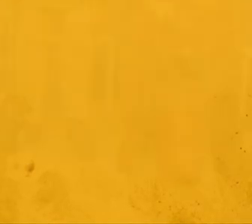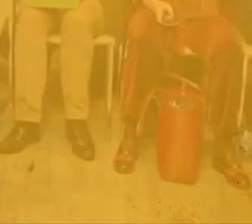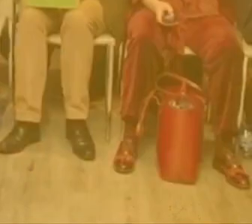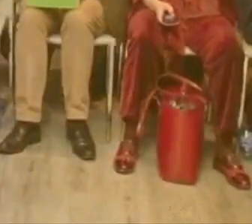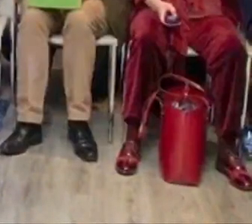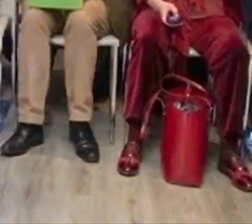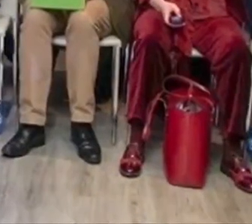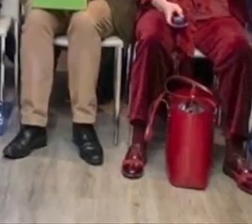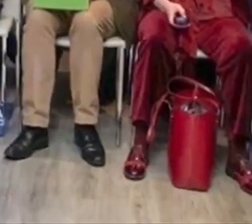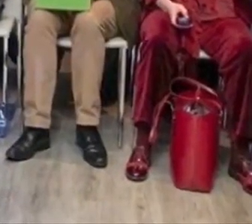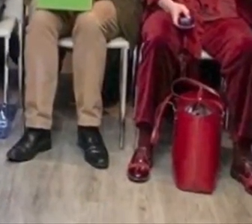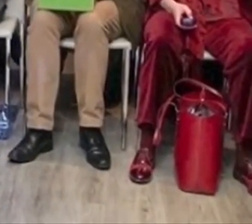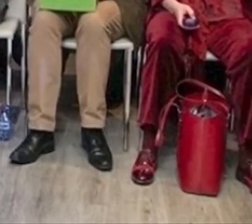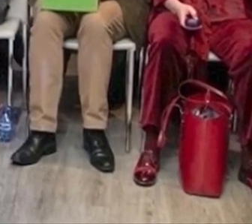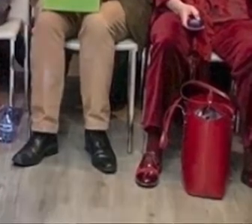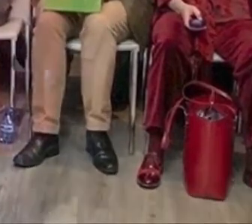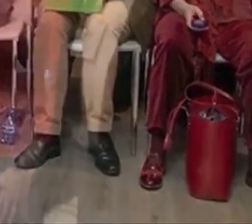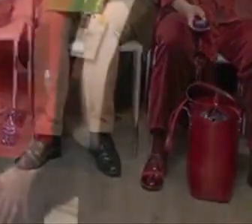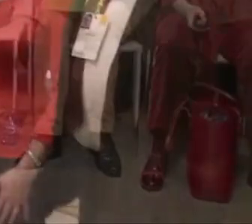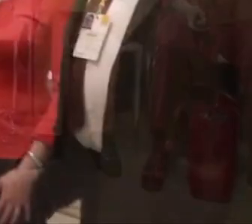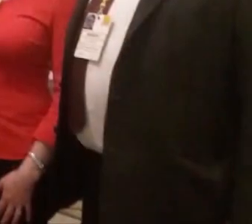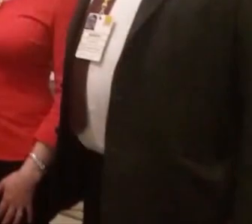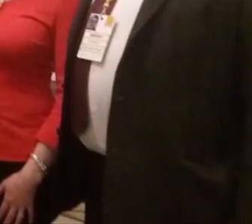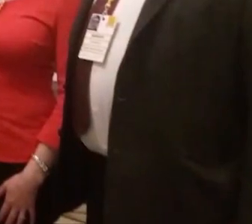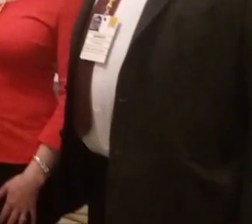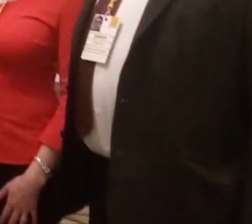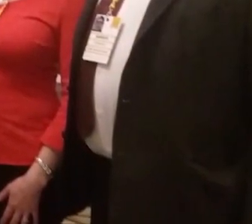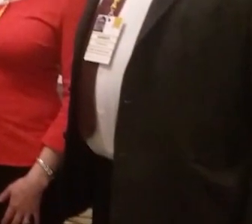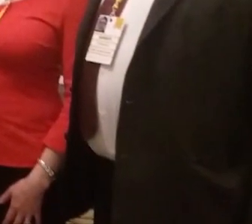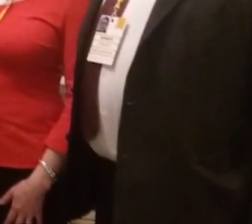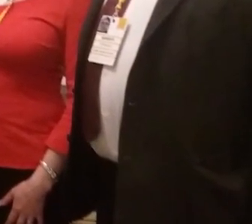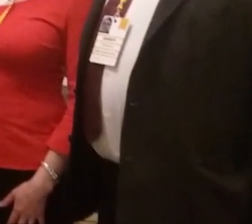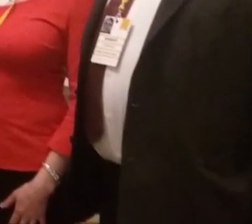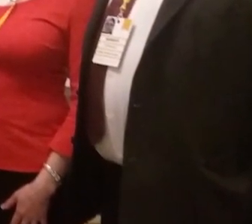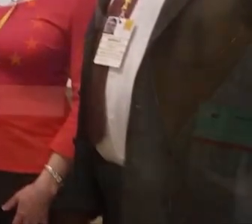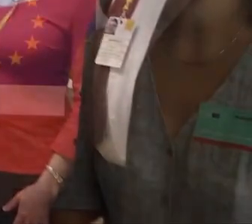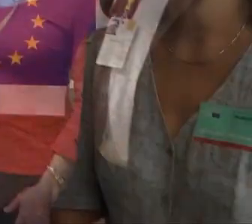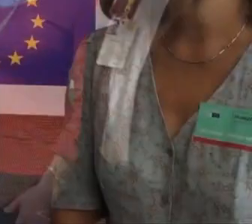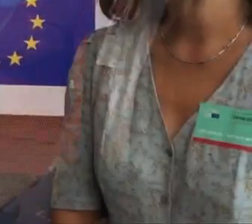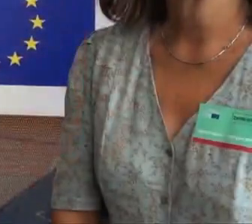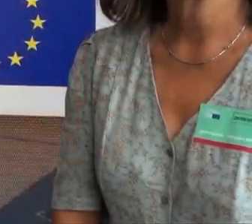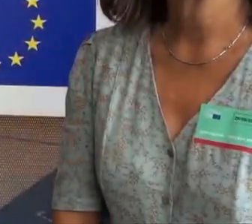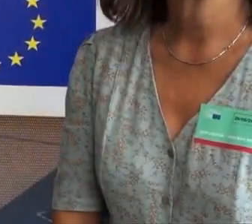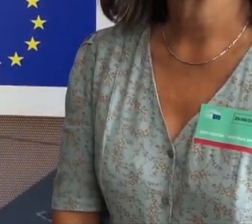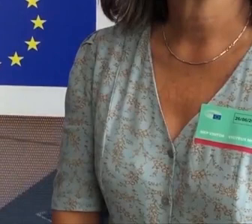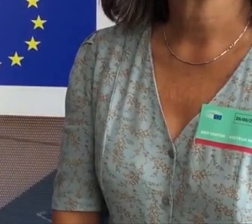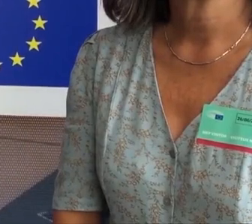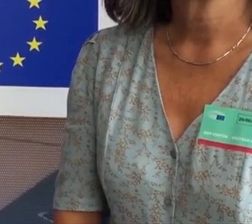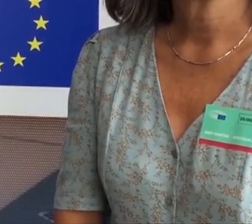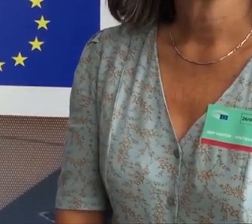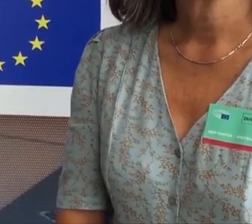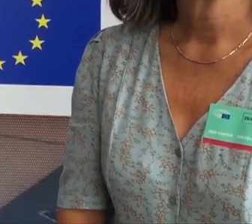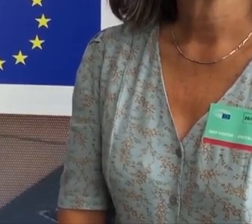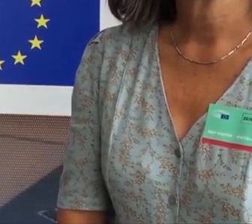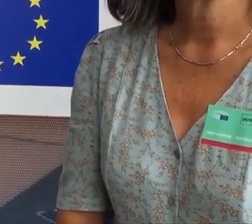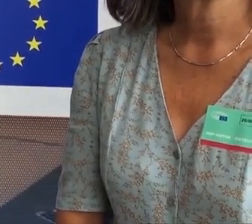regimes. Independently and through Liberal International and the Alliance of Liberals and Democrats for Europe, the UK Liberal